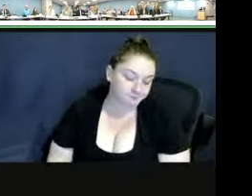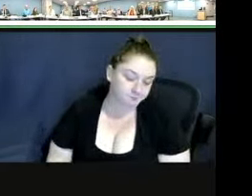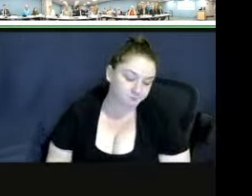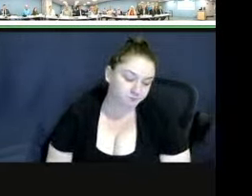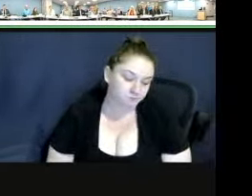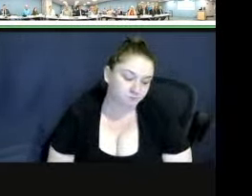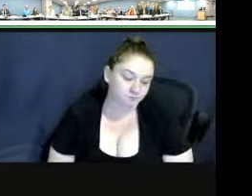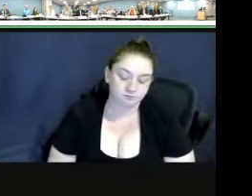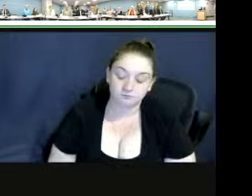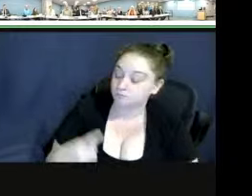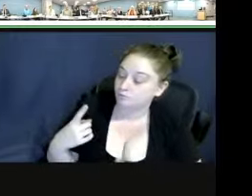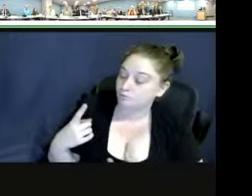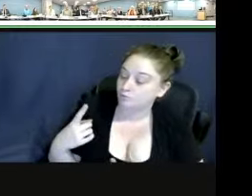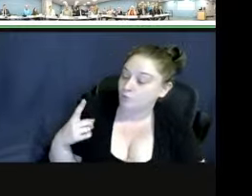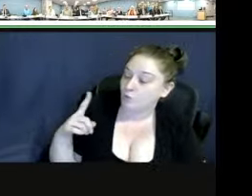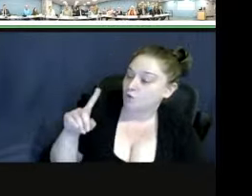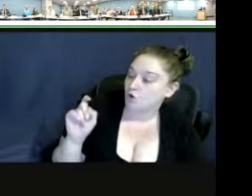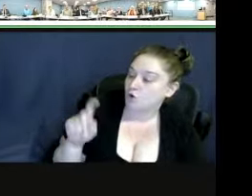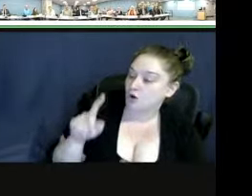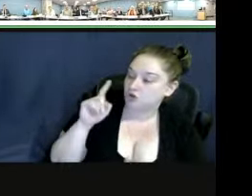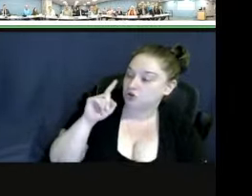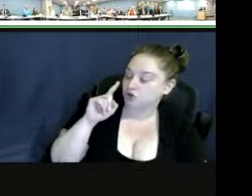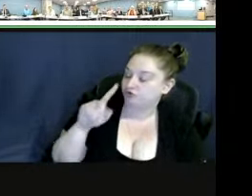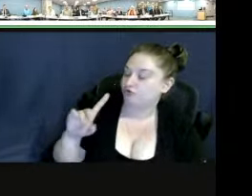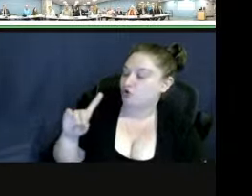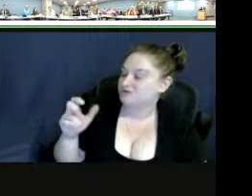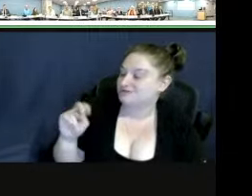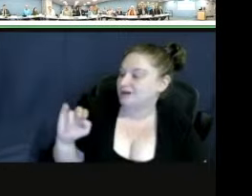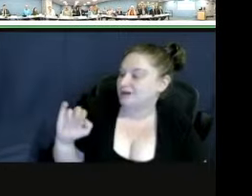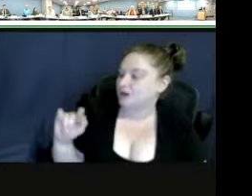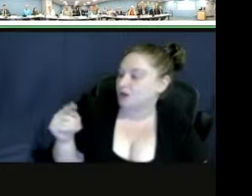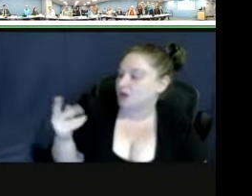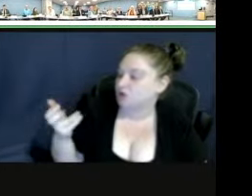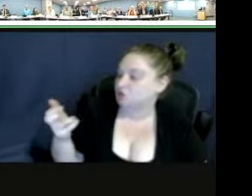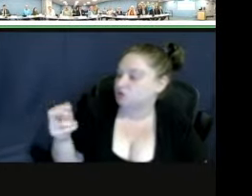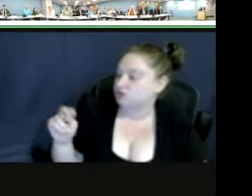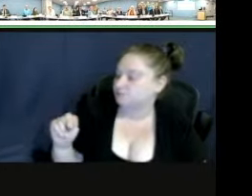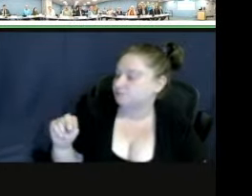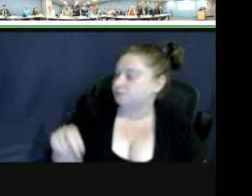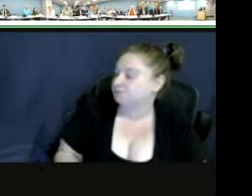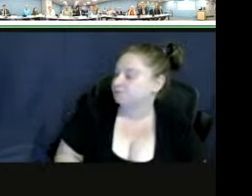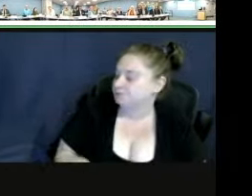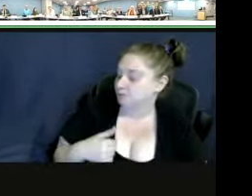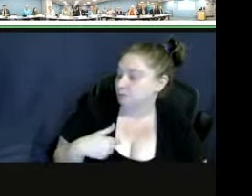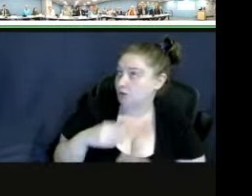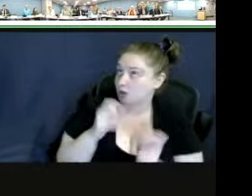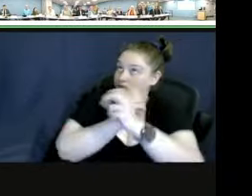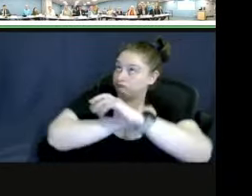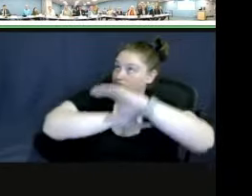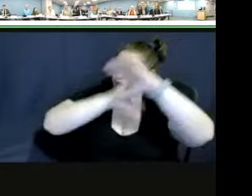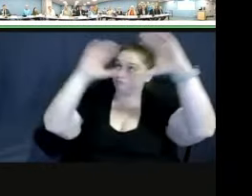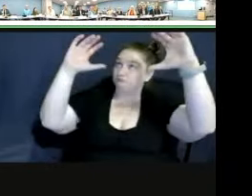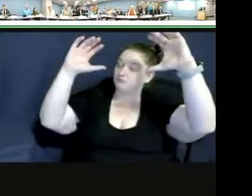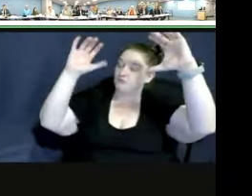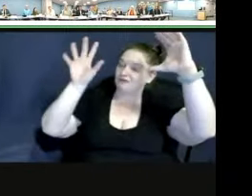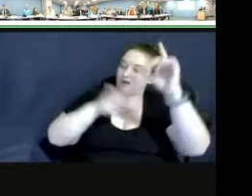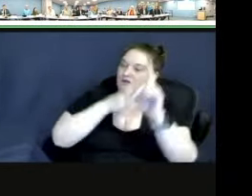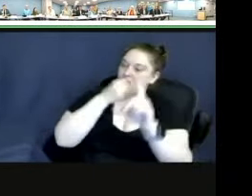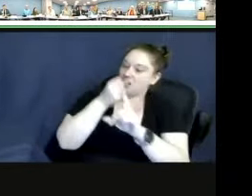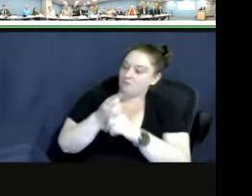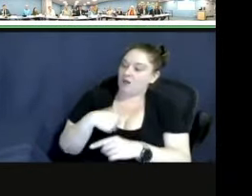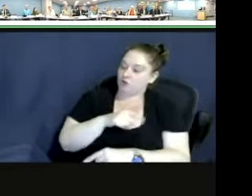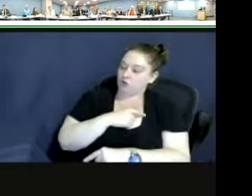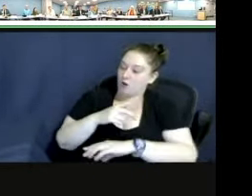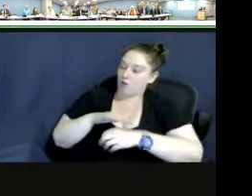I had a question for Dan Atchison. When I kind of picture that impact to our neighborhood